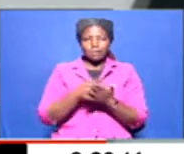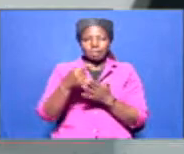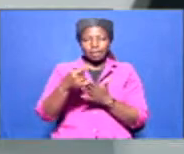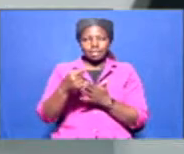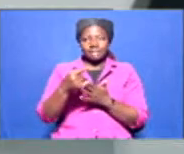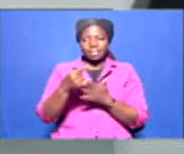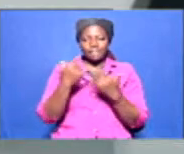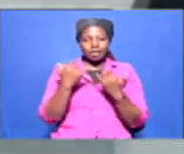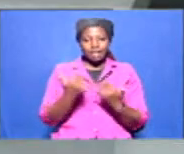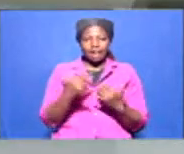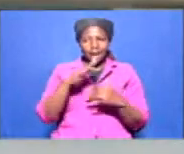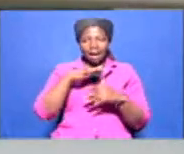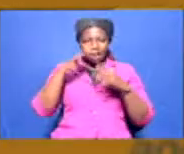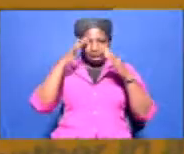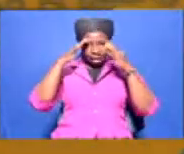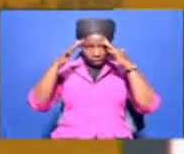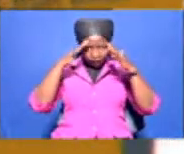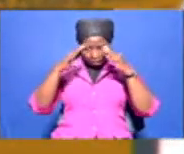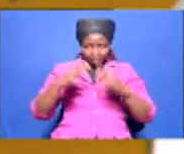Industrious.